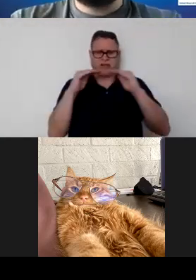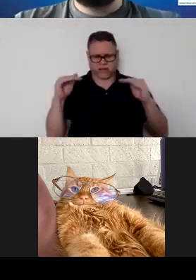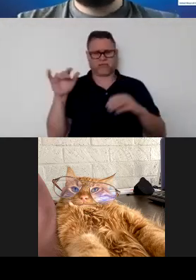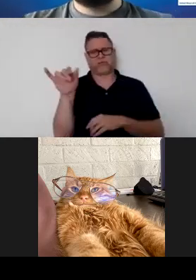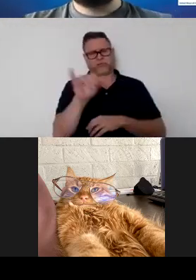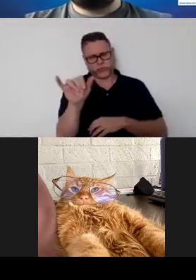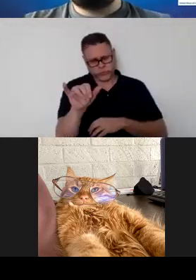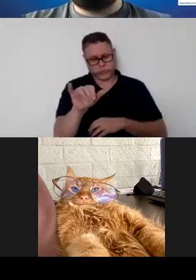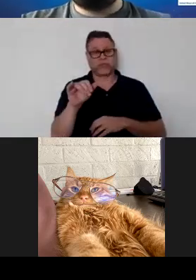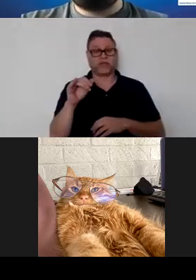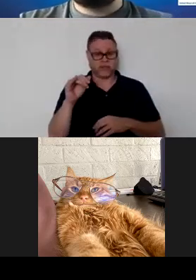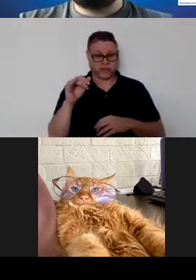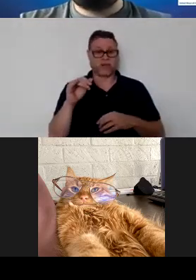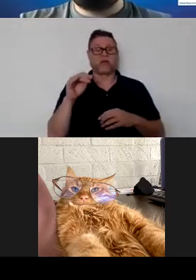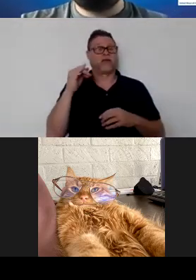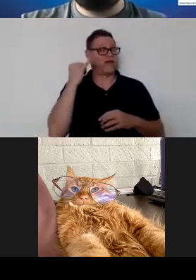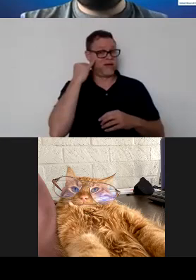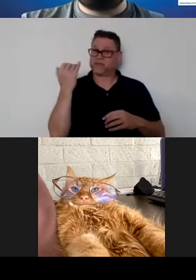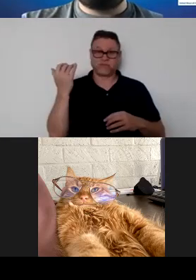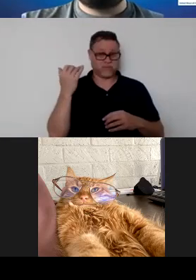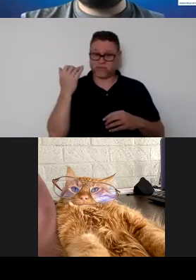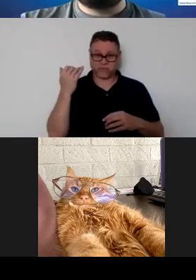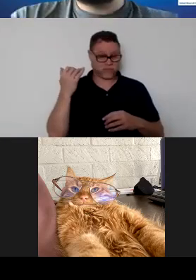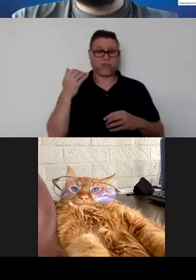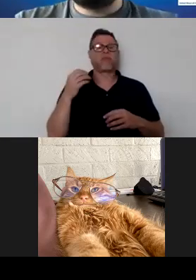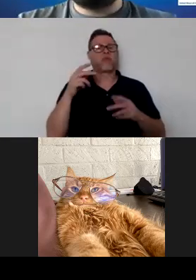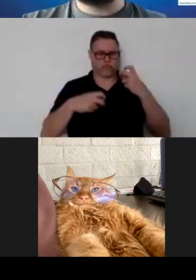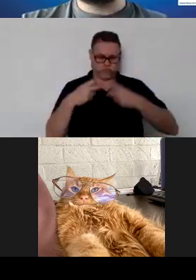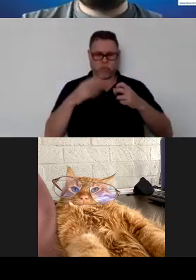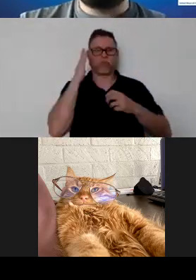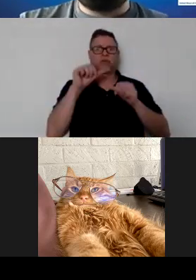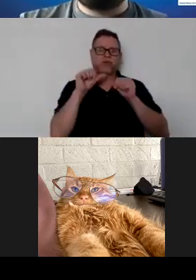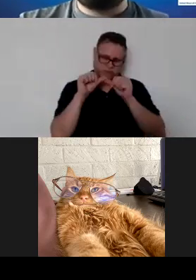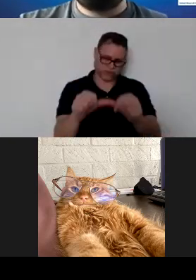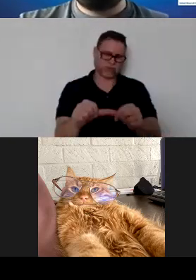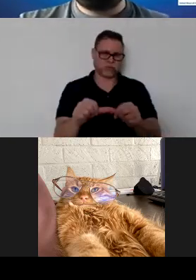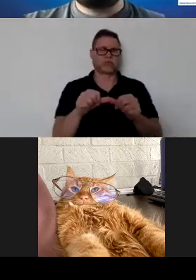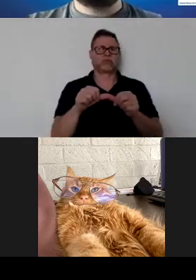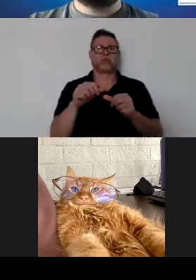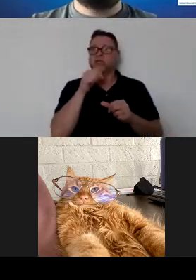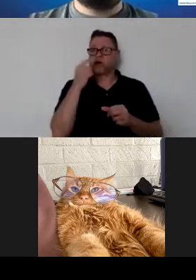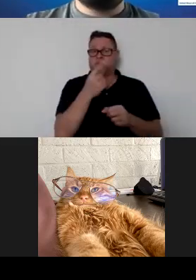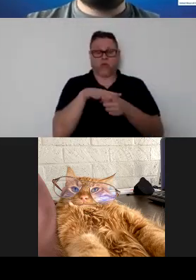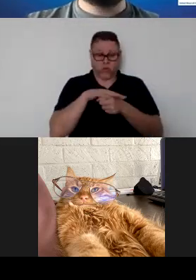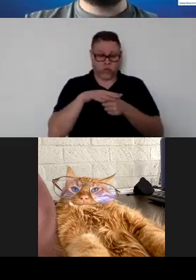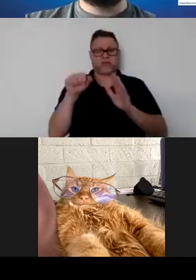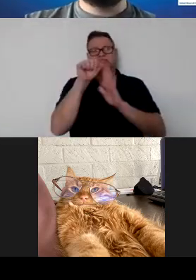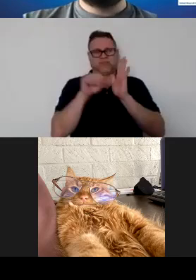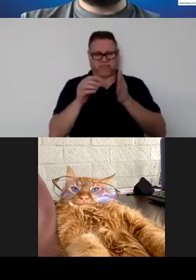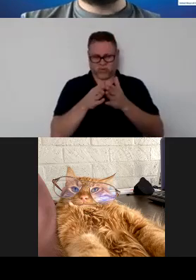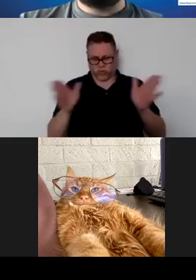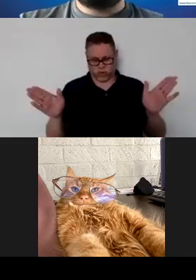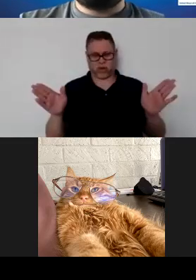it is, then those problems are going to persist, not just locally, but statewide, right? And that's why this is still in part. Now, they're still